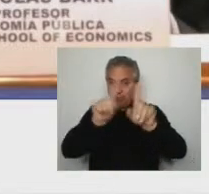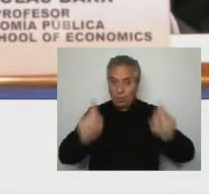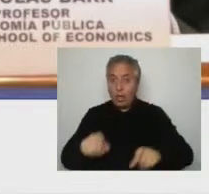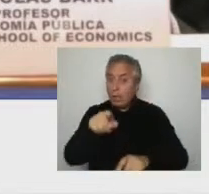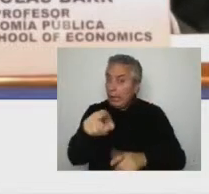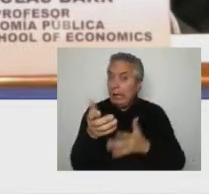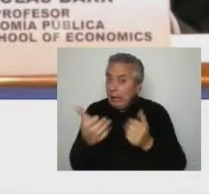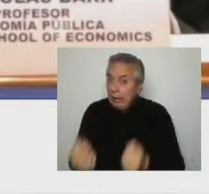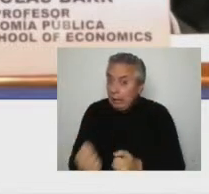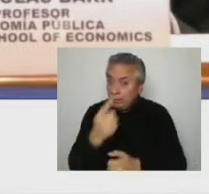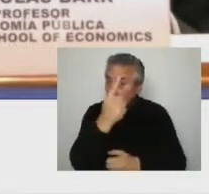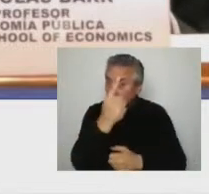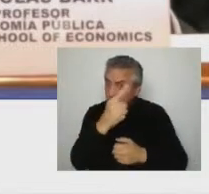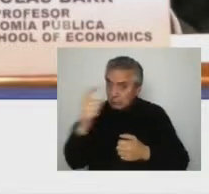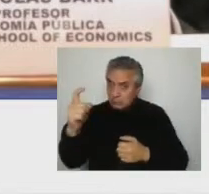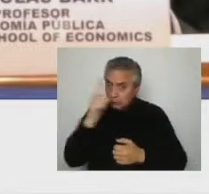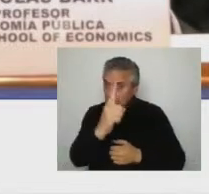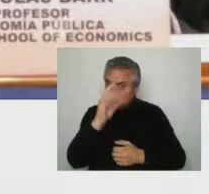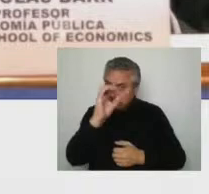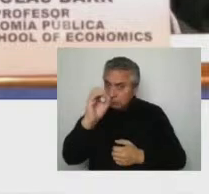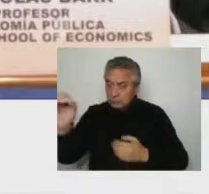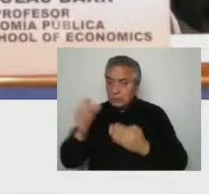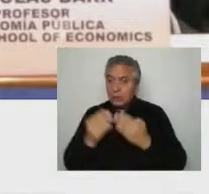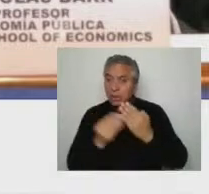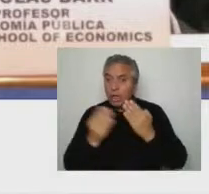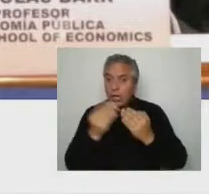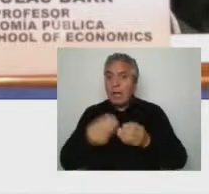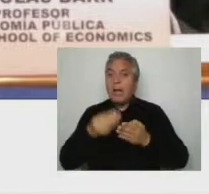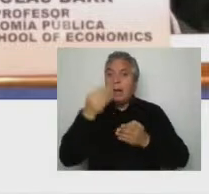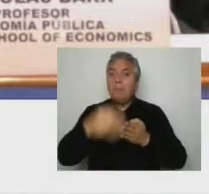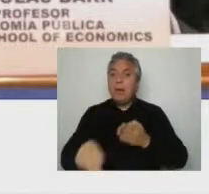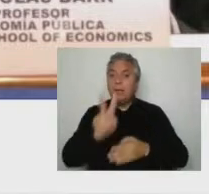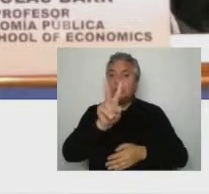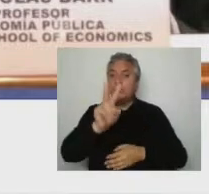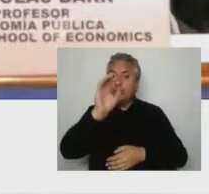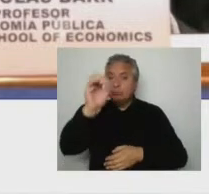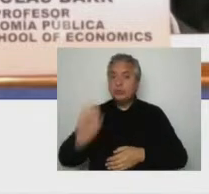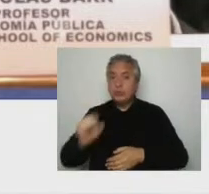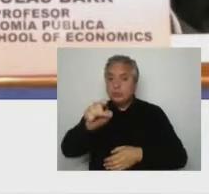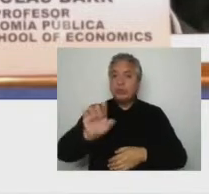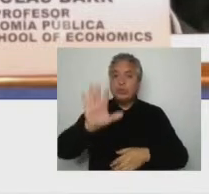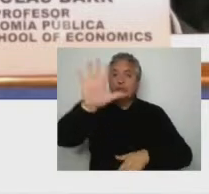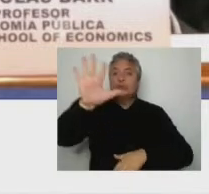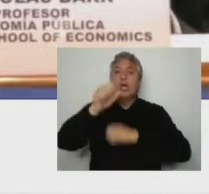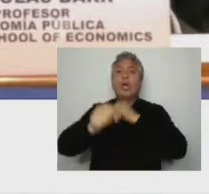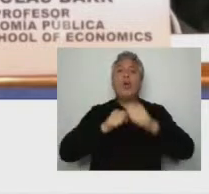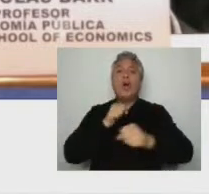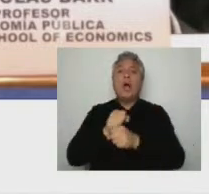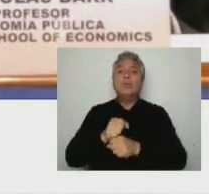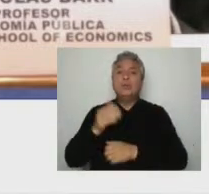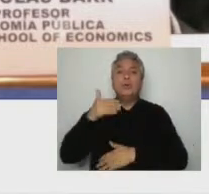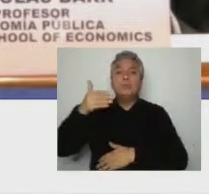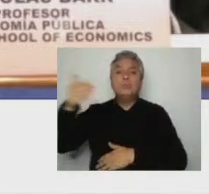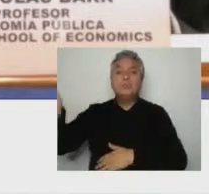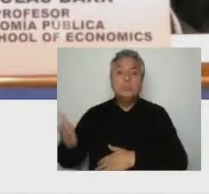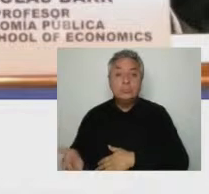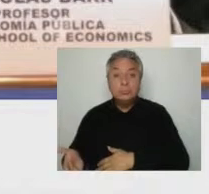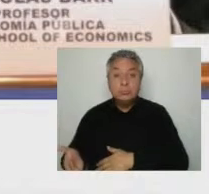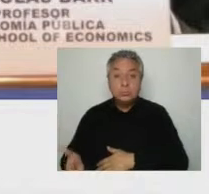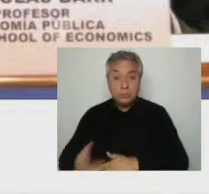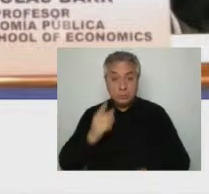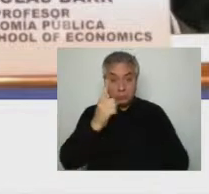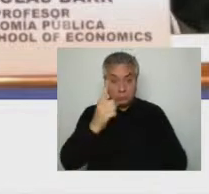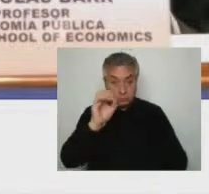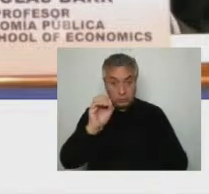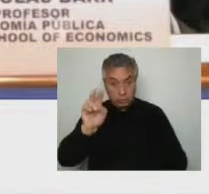2% interest a year. So after 5 years, how much would you have in the account? Less than $102? Equal